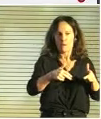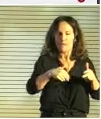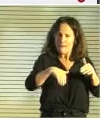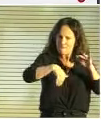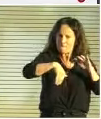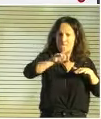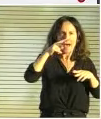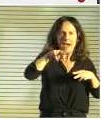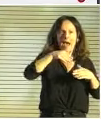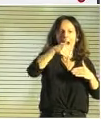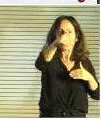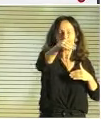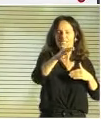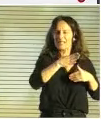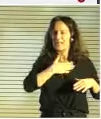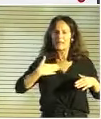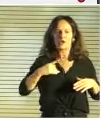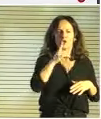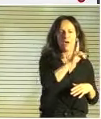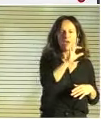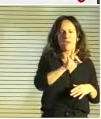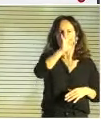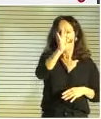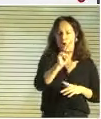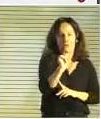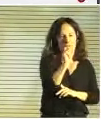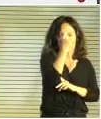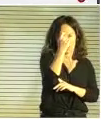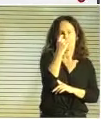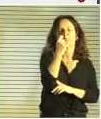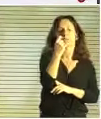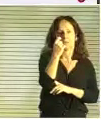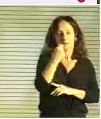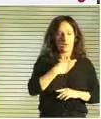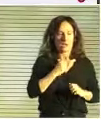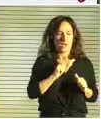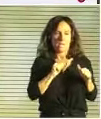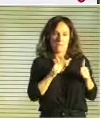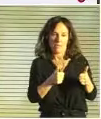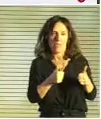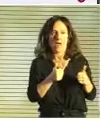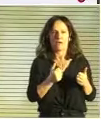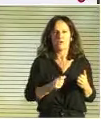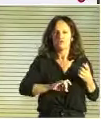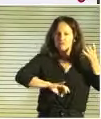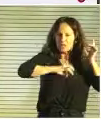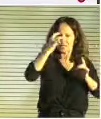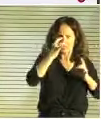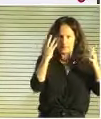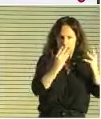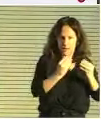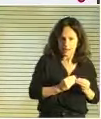in 2030. And we now started a lot of initiatives. I mentioned just with it last week here in the